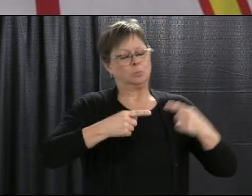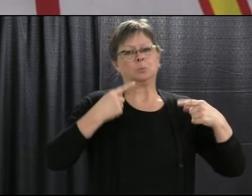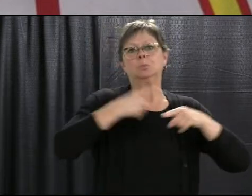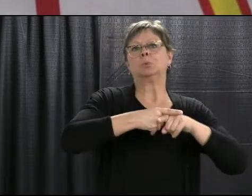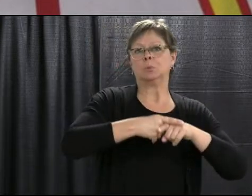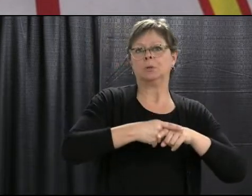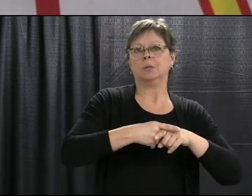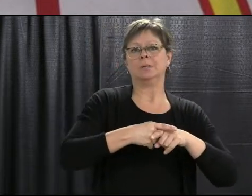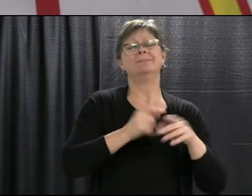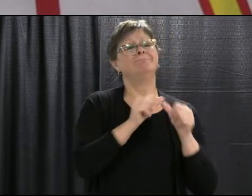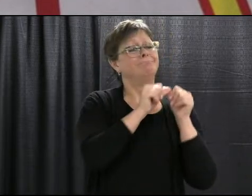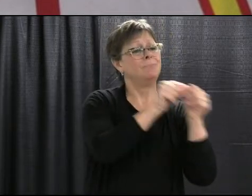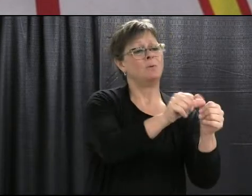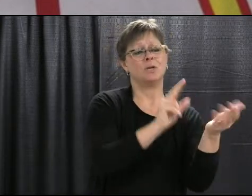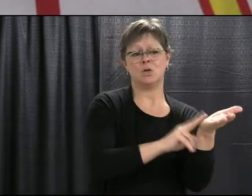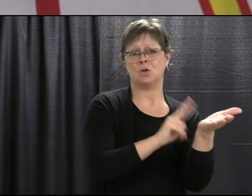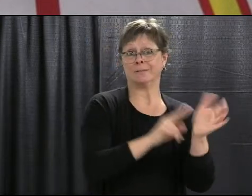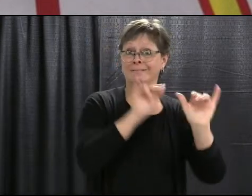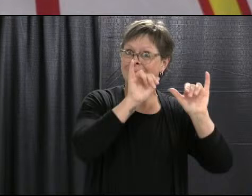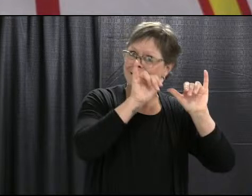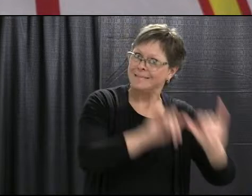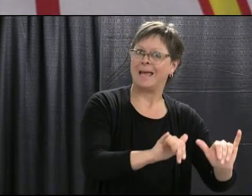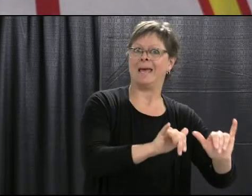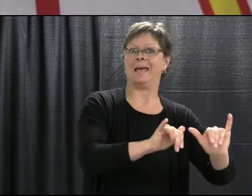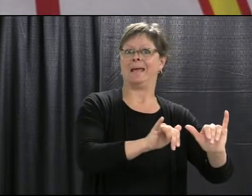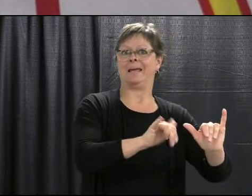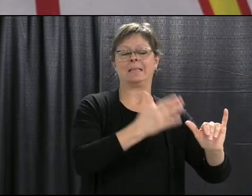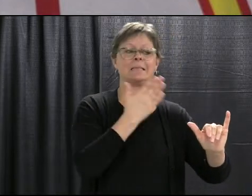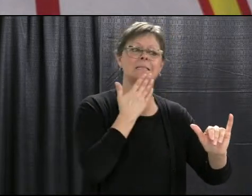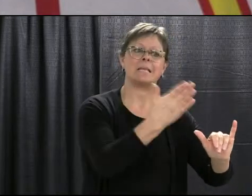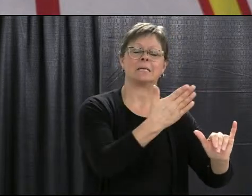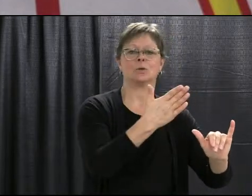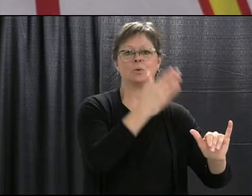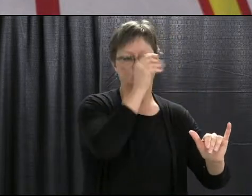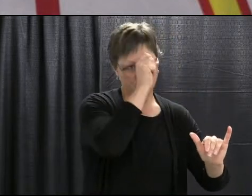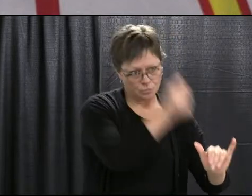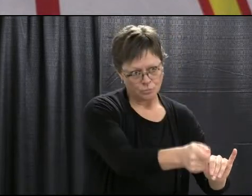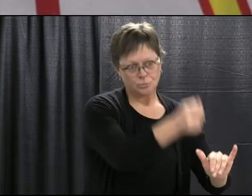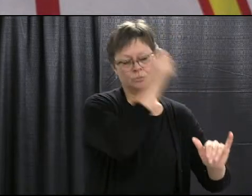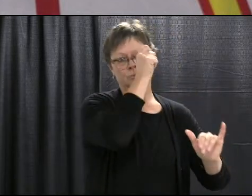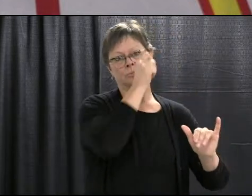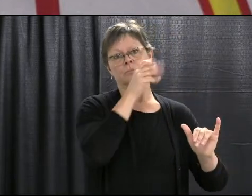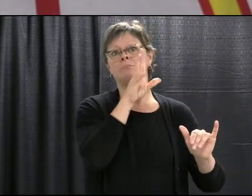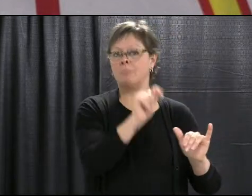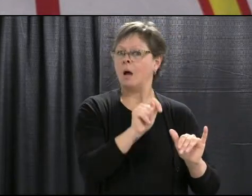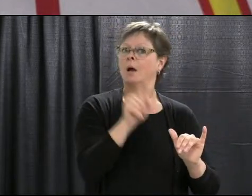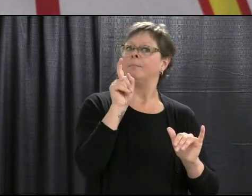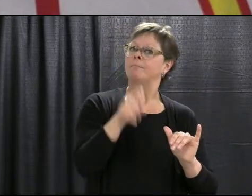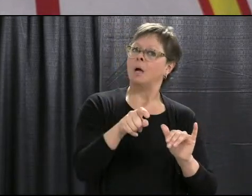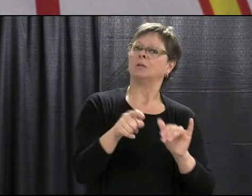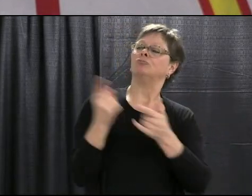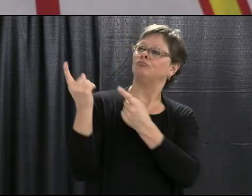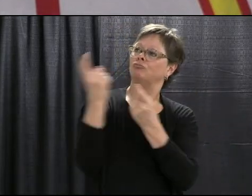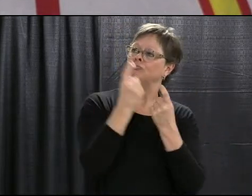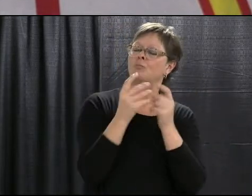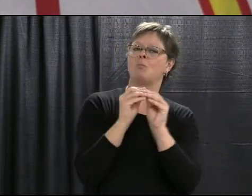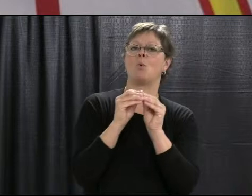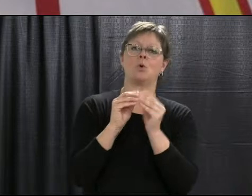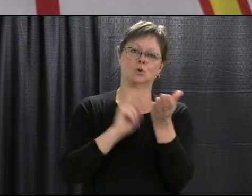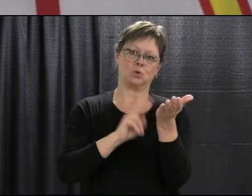stayed with us and stayed in the system. But we need to recruit more people, and I've said that